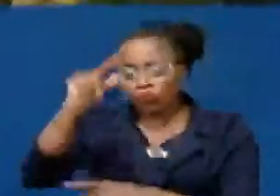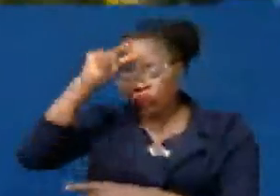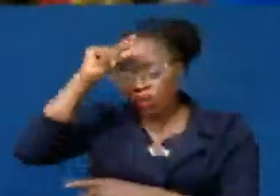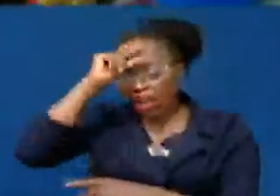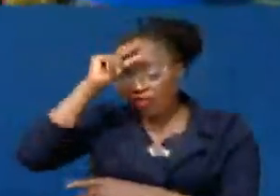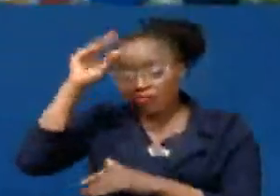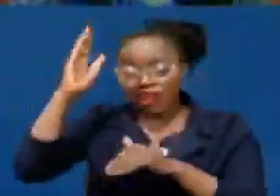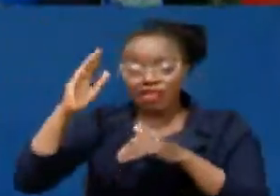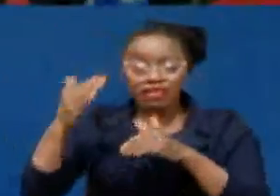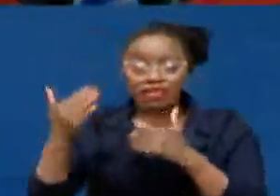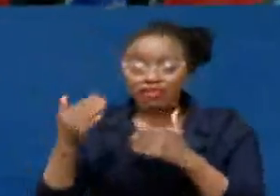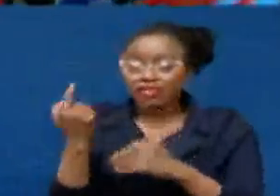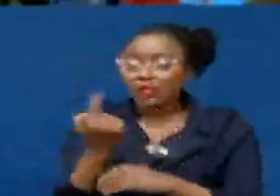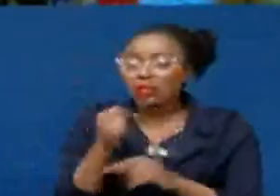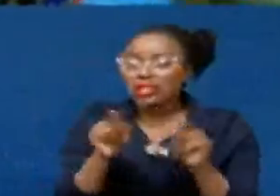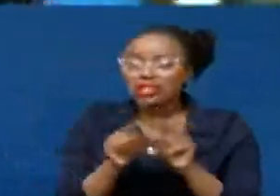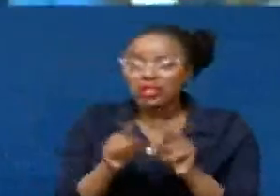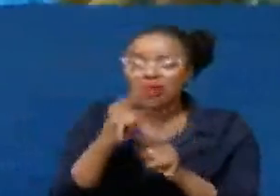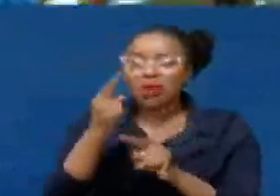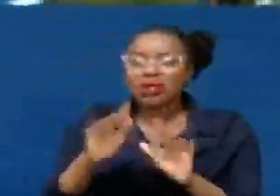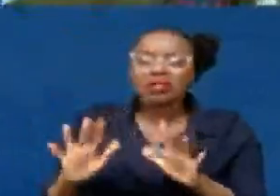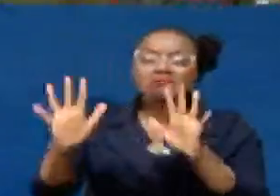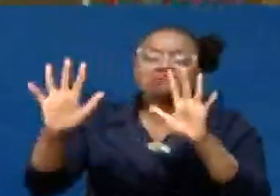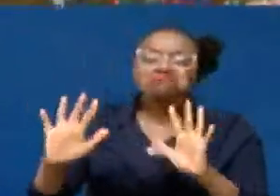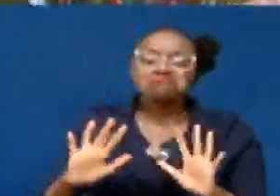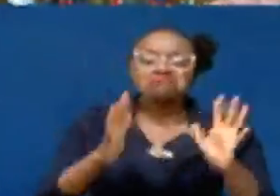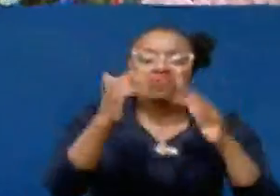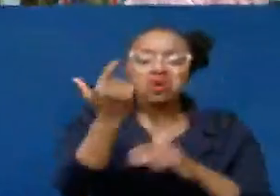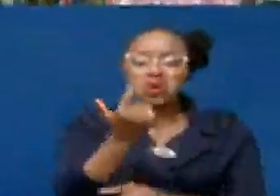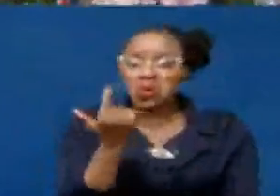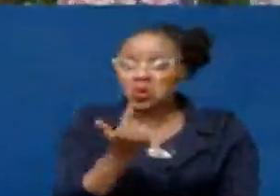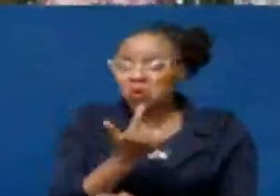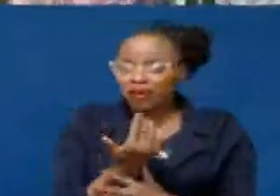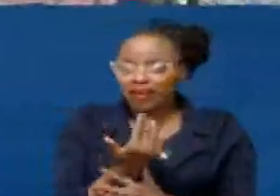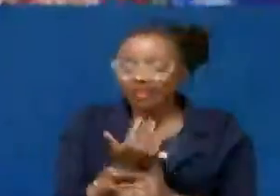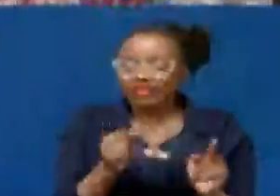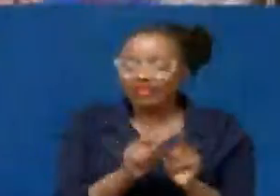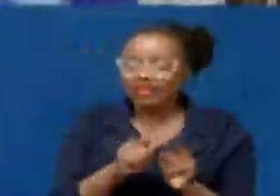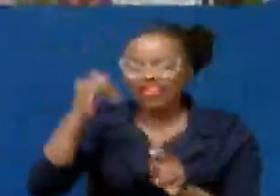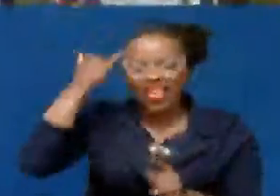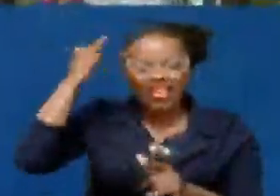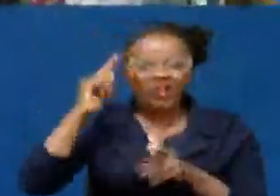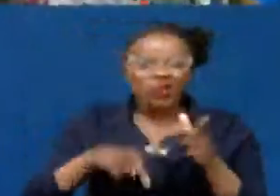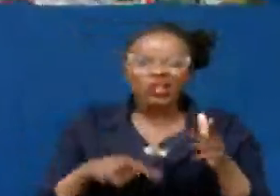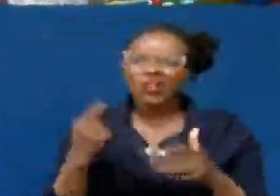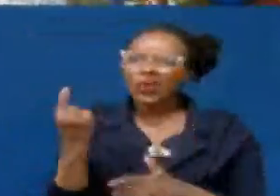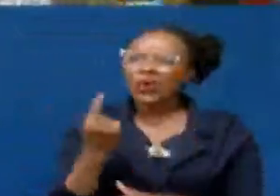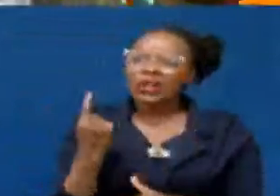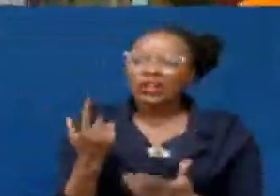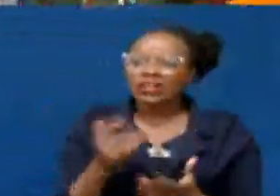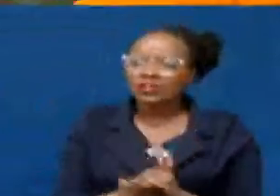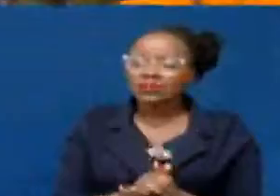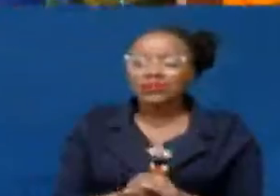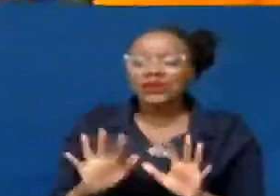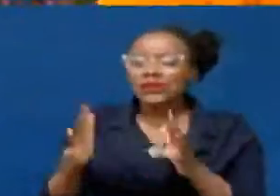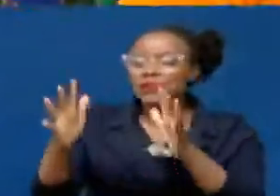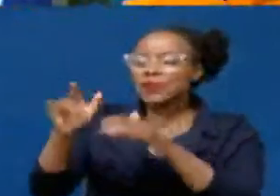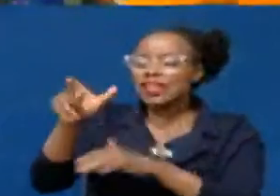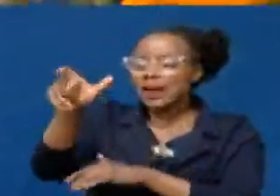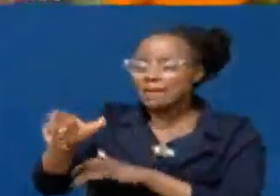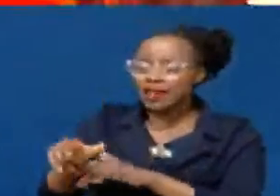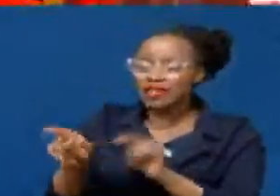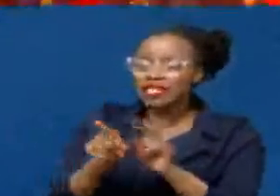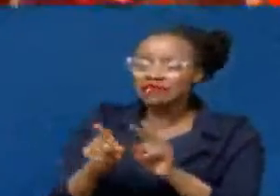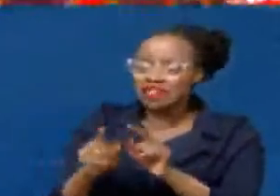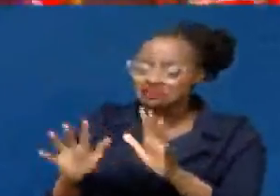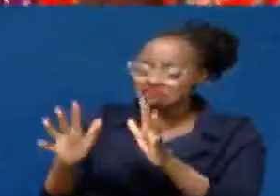administration? Instead, it's all heaping praises, and it seems to be, you know, this idea of praising and, you know,